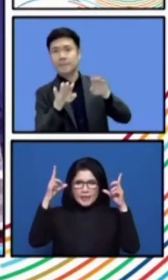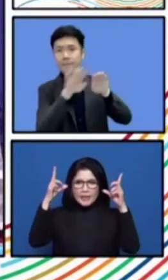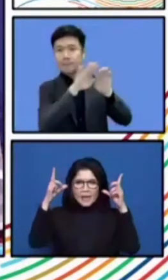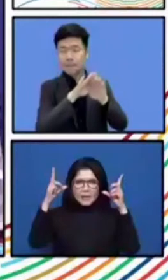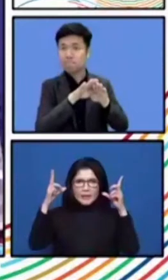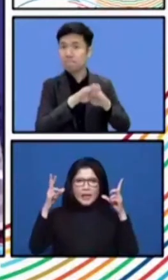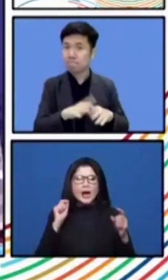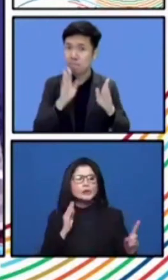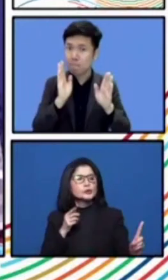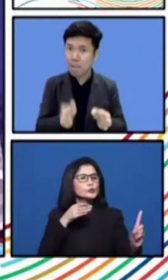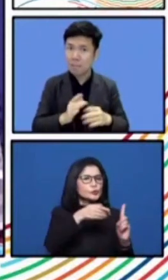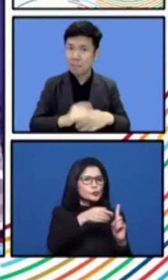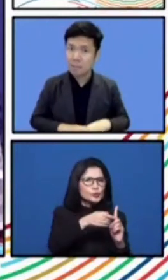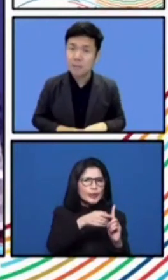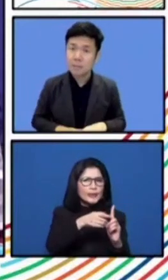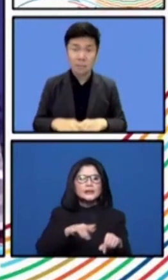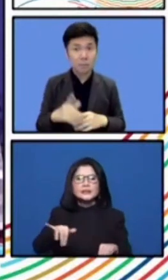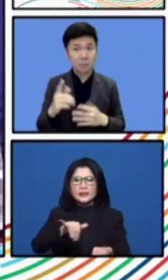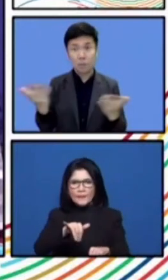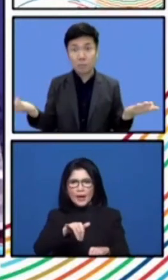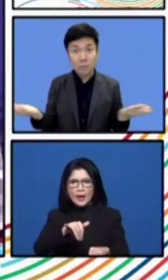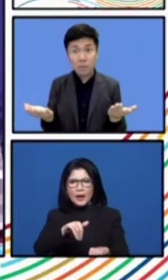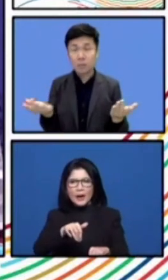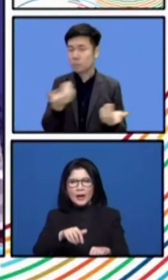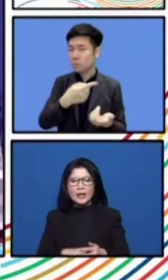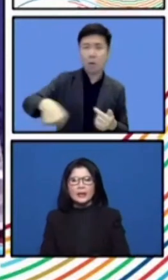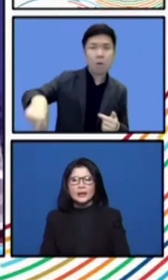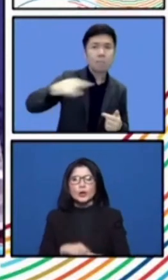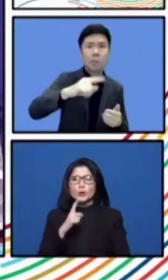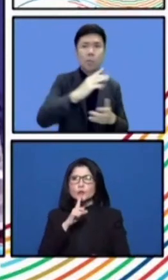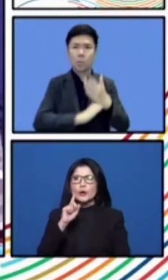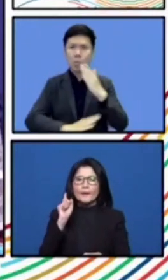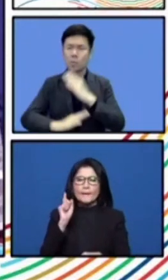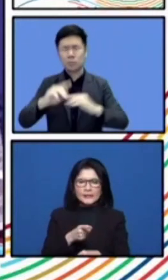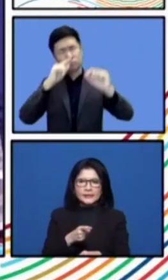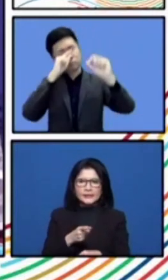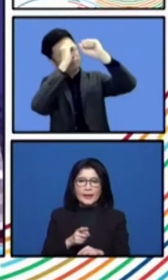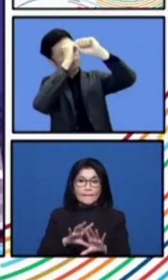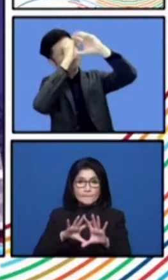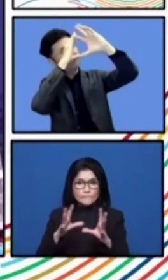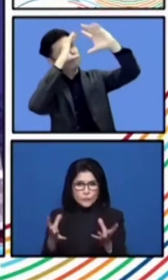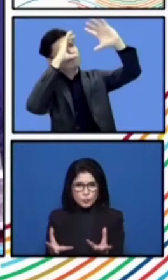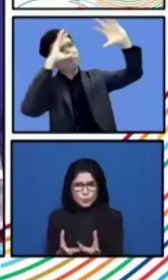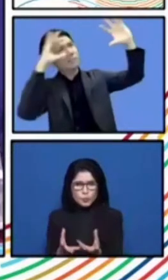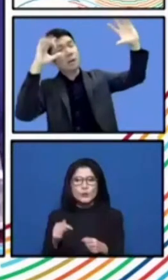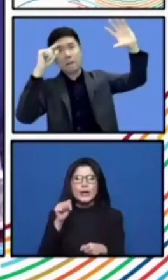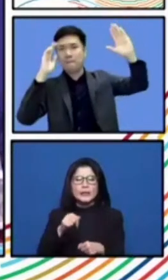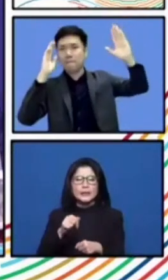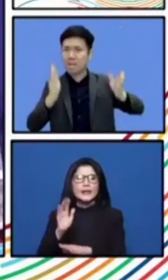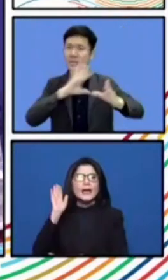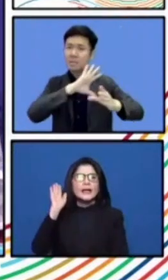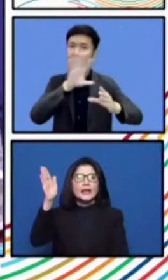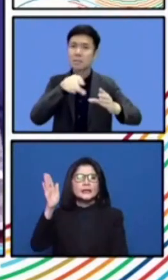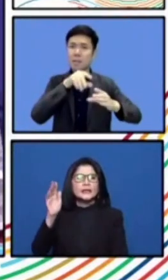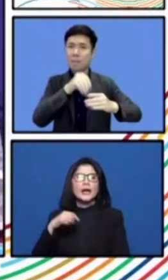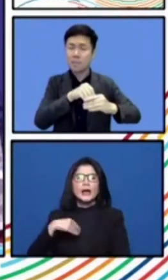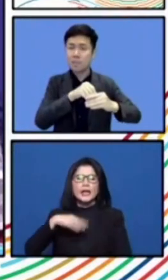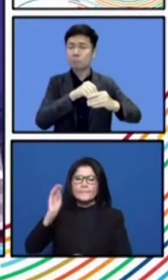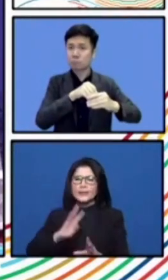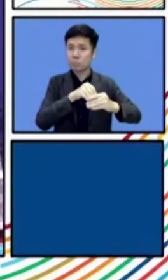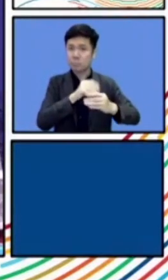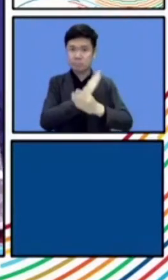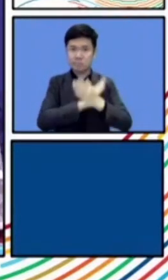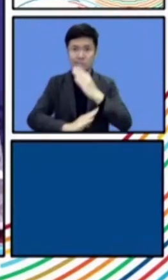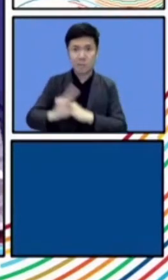of making sure that this world is more disability inclusive and that there's no Prejudice no